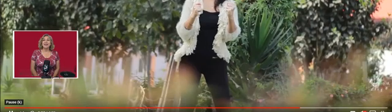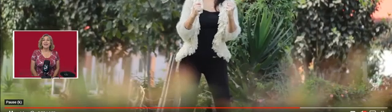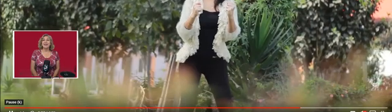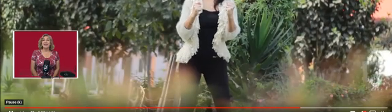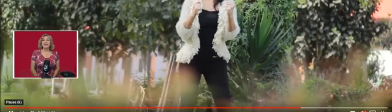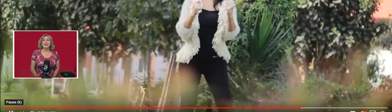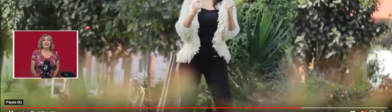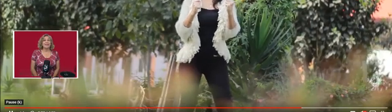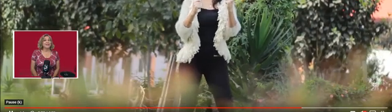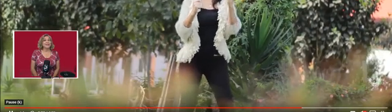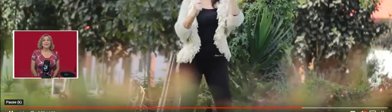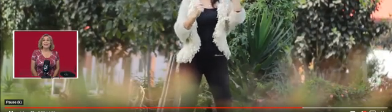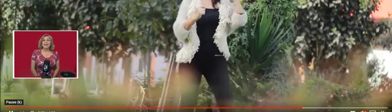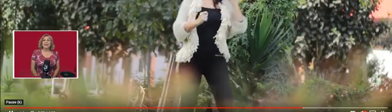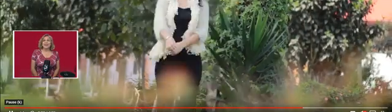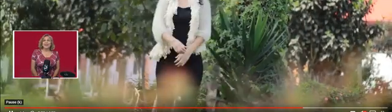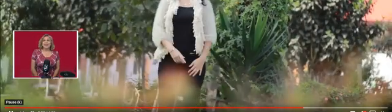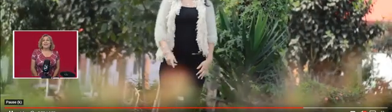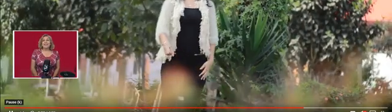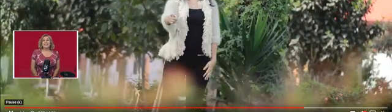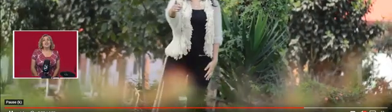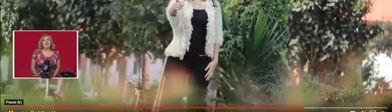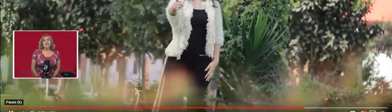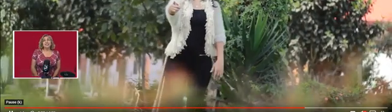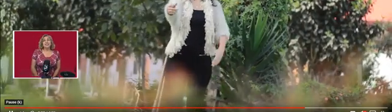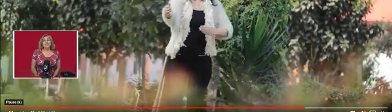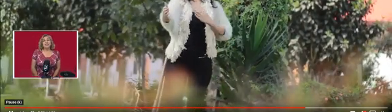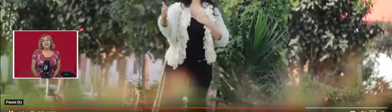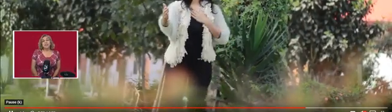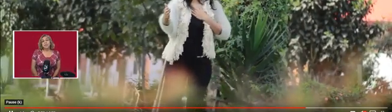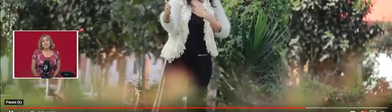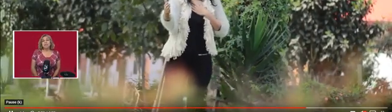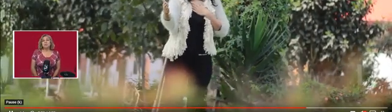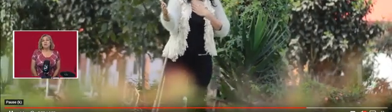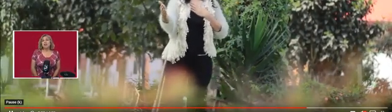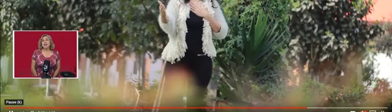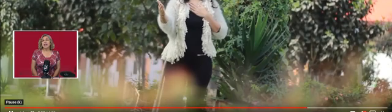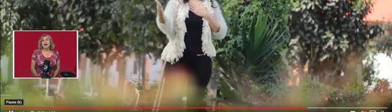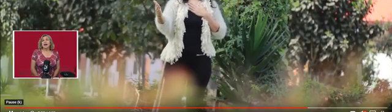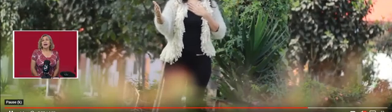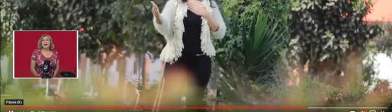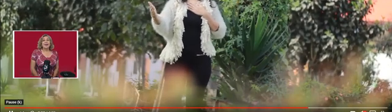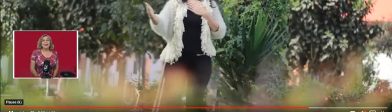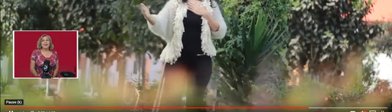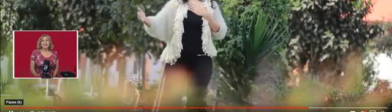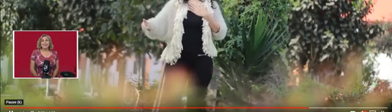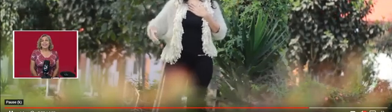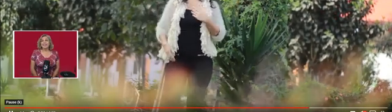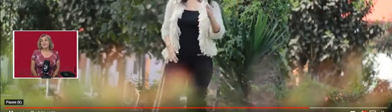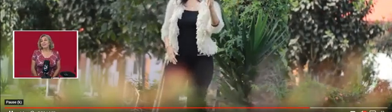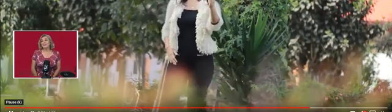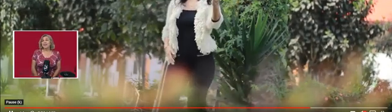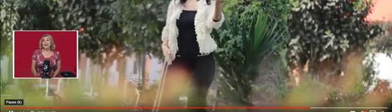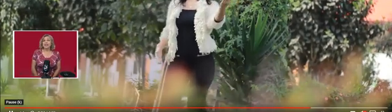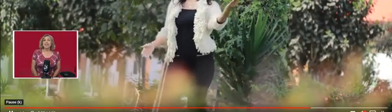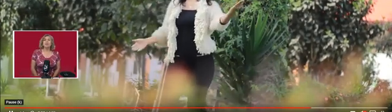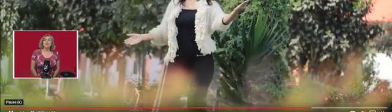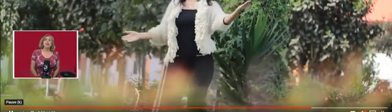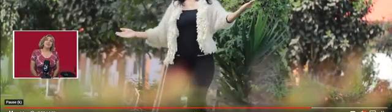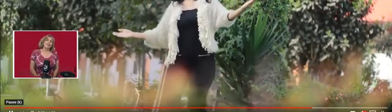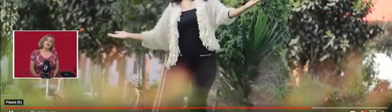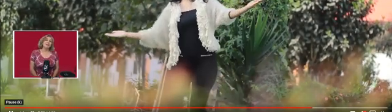indigenous people of Mexico, I see it well, and I celebrate it. más nosotros especially, we've already